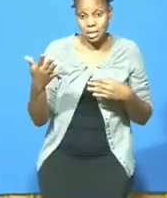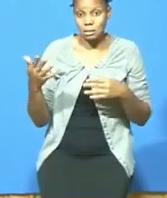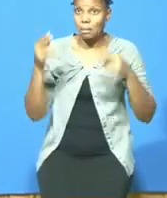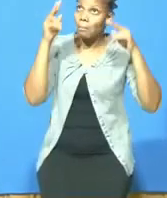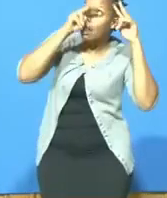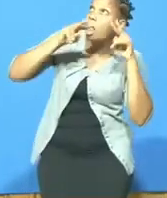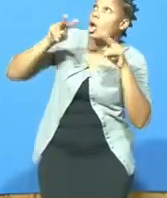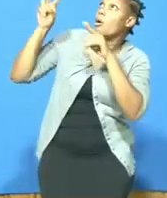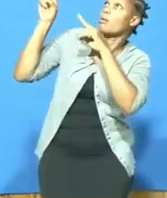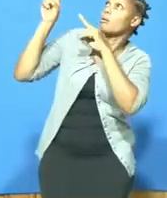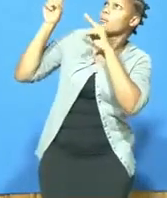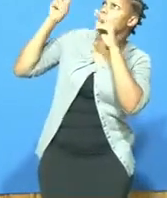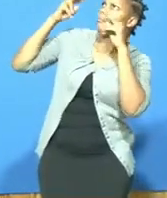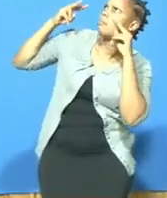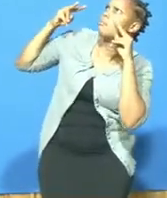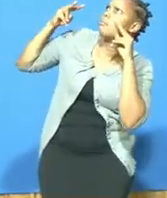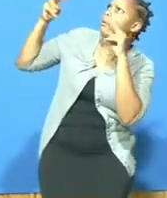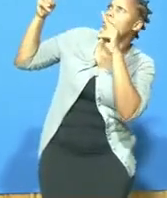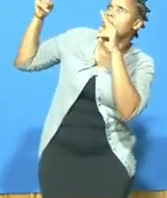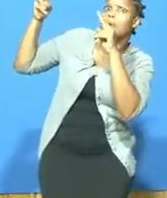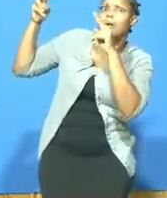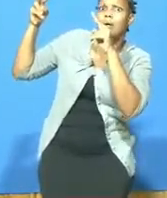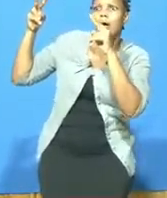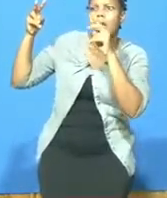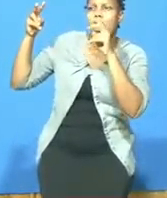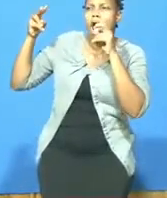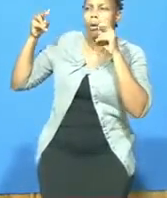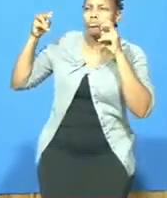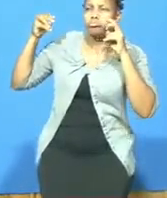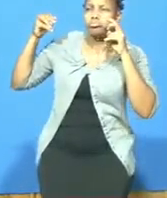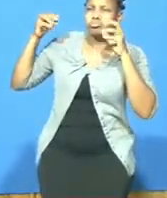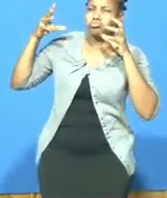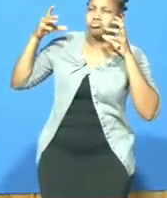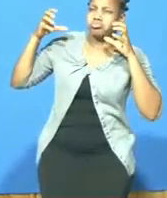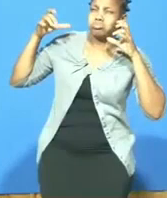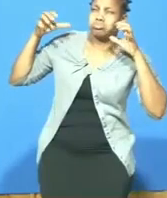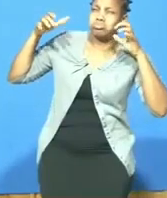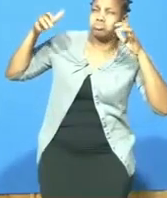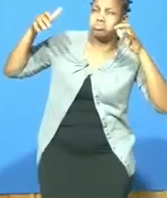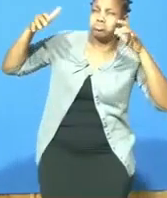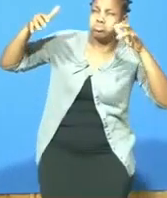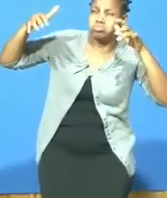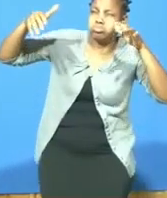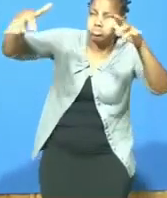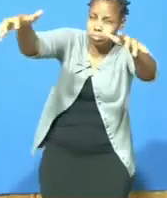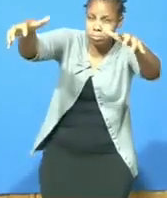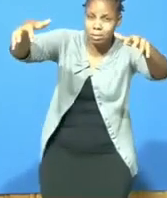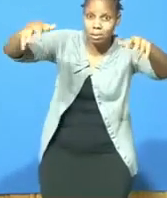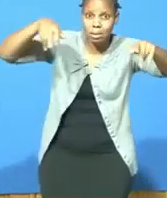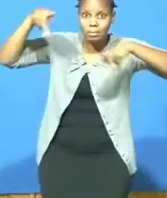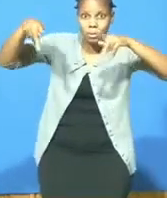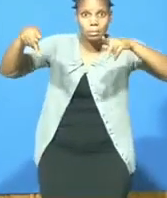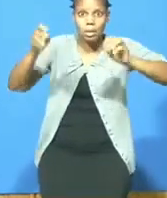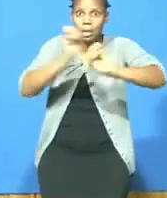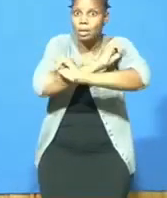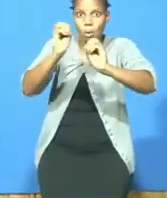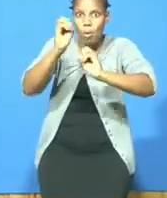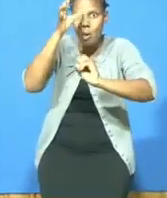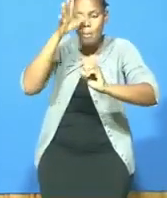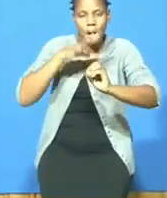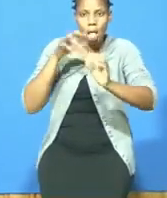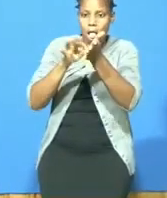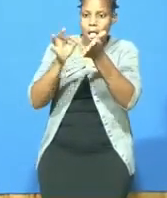look and behold a great multitude, hallelujah, which no man